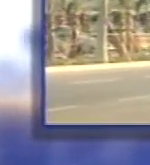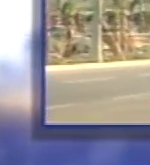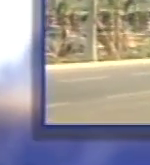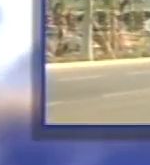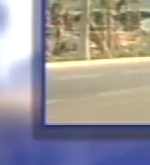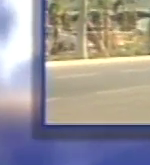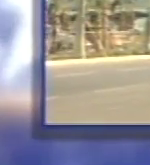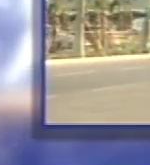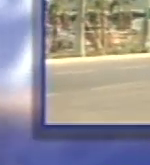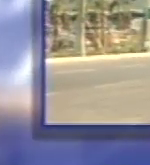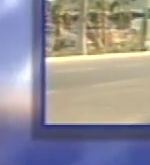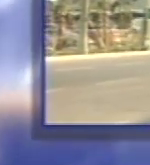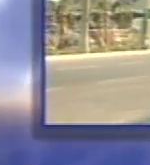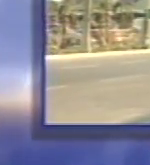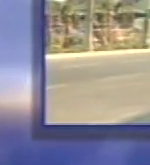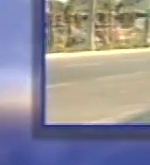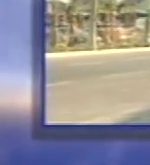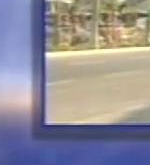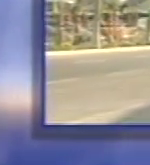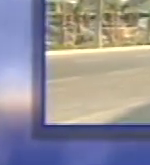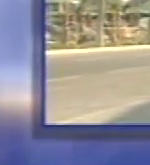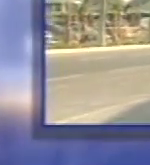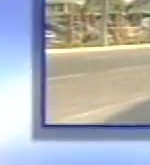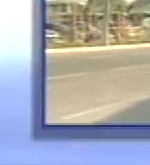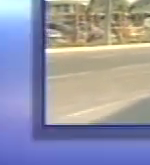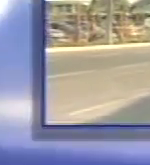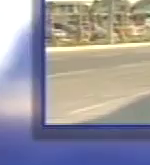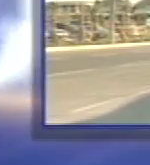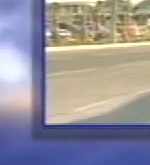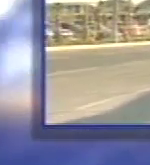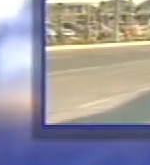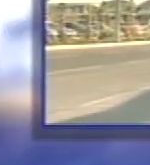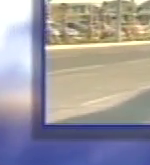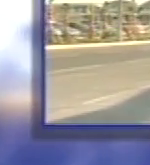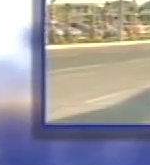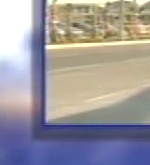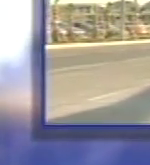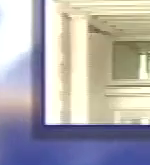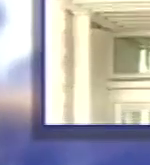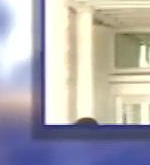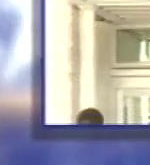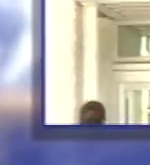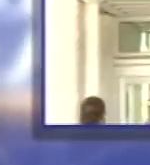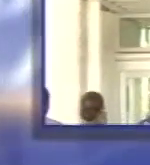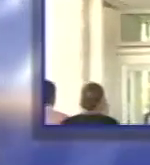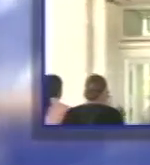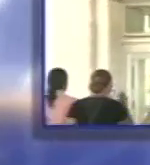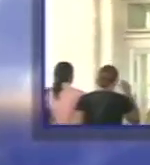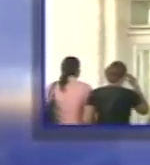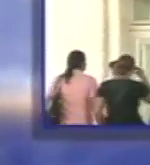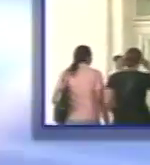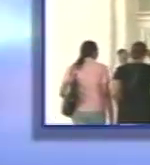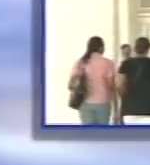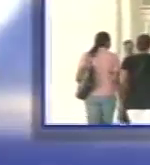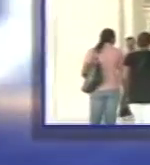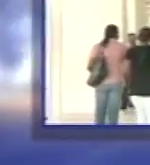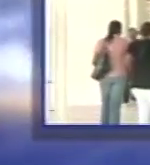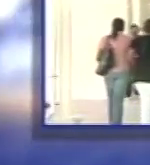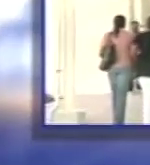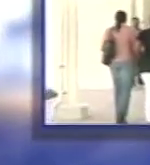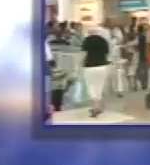customer service satisfaction survey gave the Nassau Airport Development Company, managers of Lynden Pinling International Airport, a score